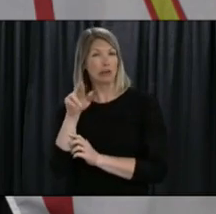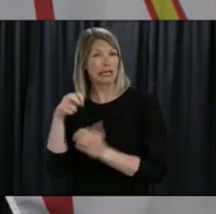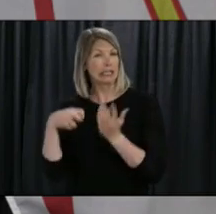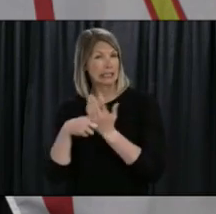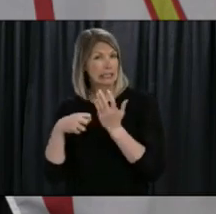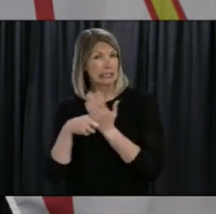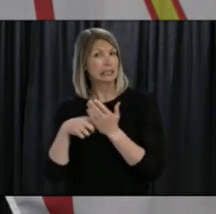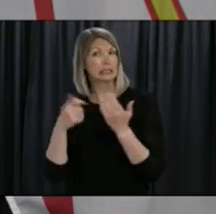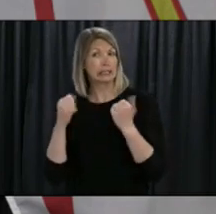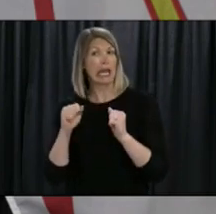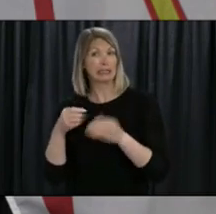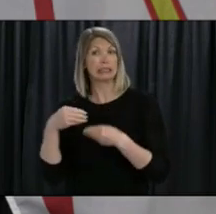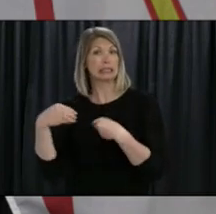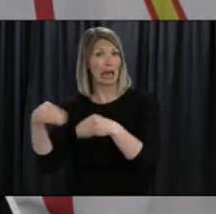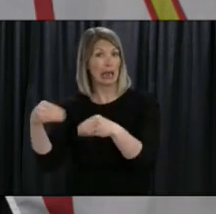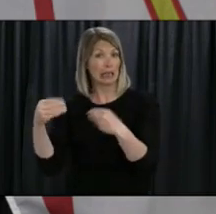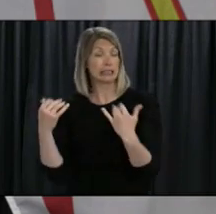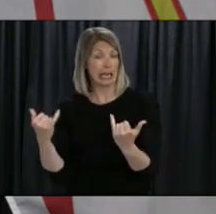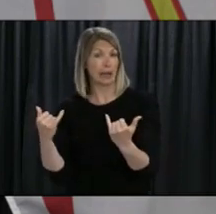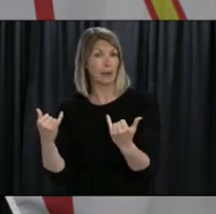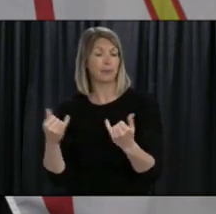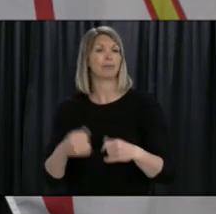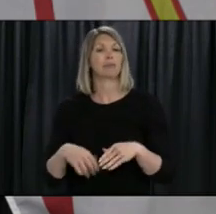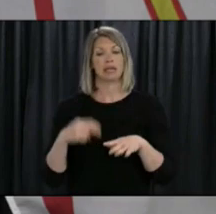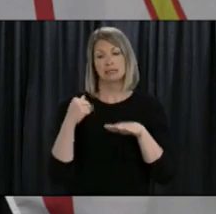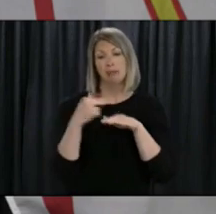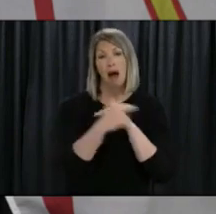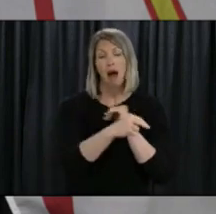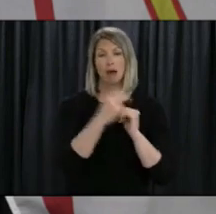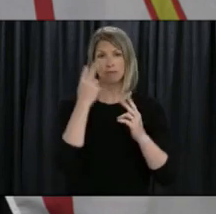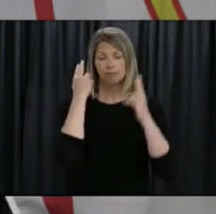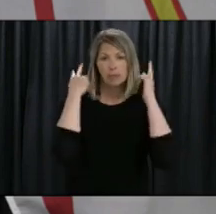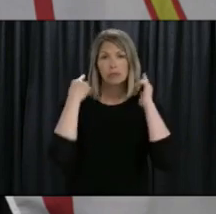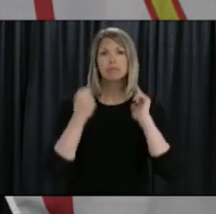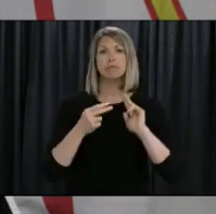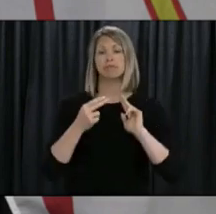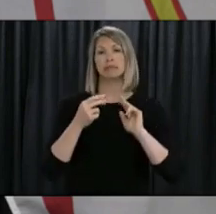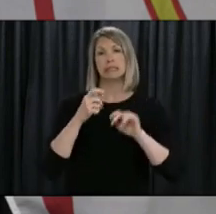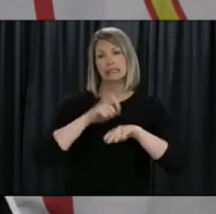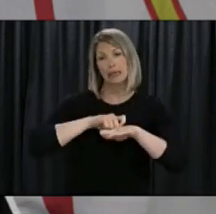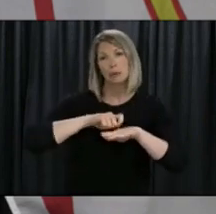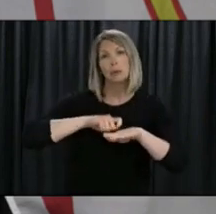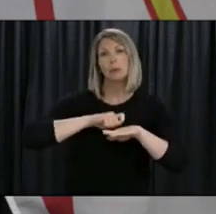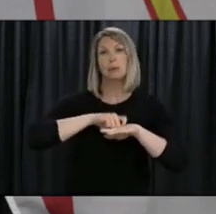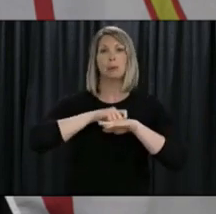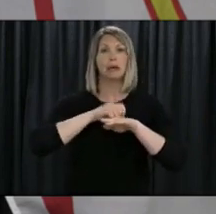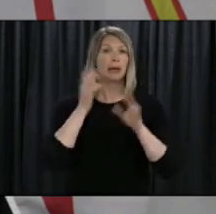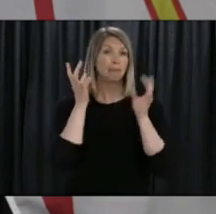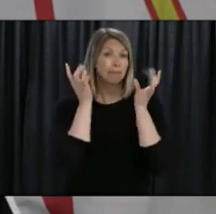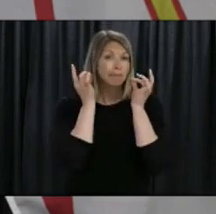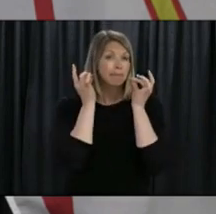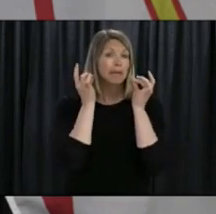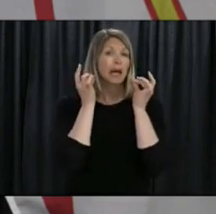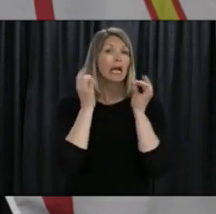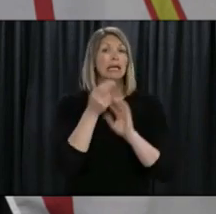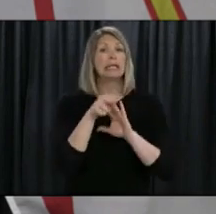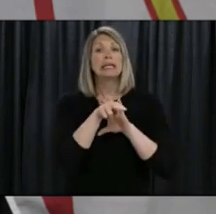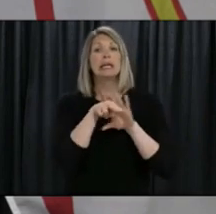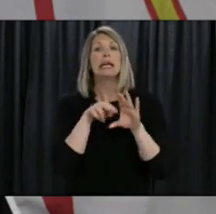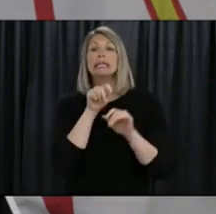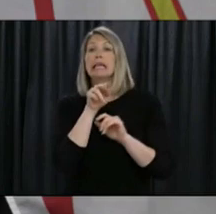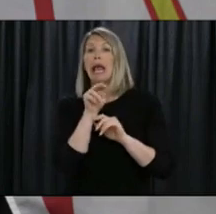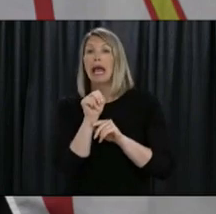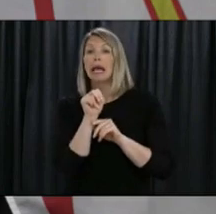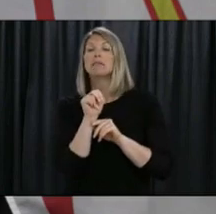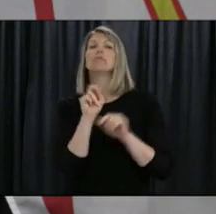establishments, including spas, aesthetic services, hair salons, body piercing, and tattooing and tanning salons, can reopen in